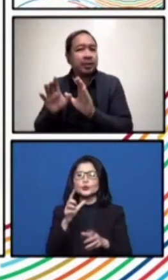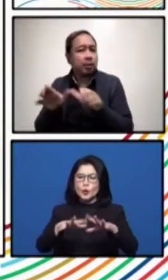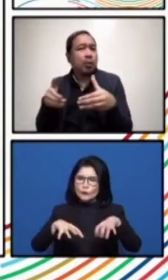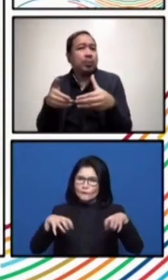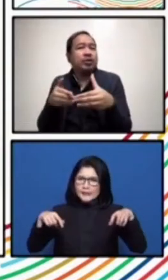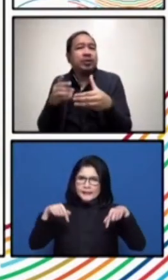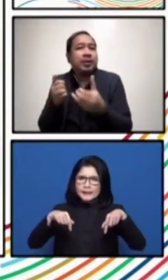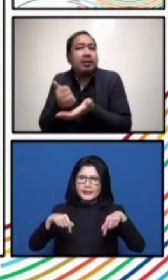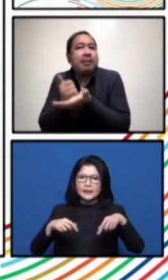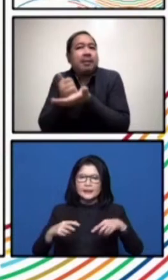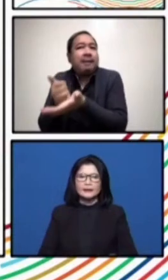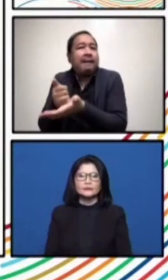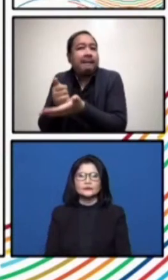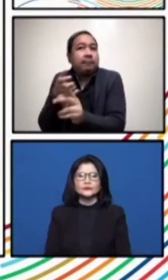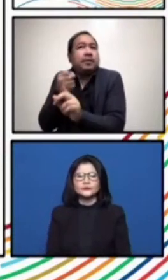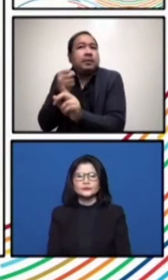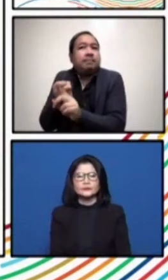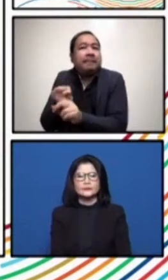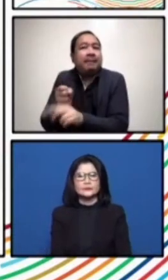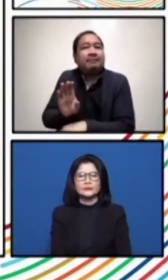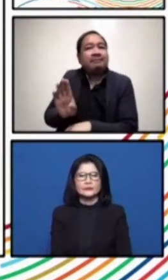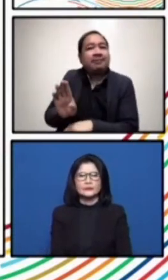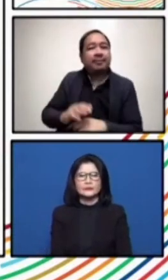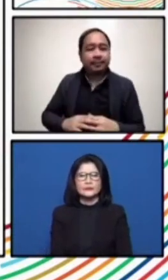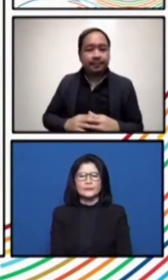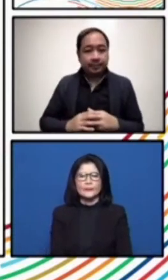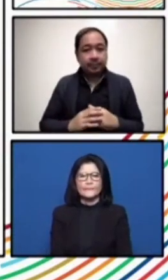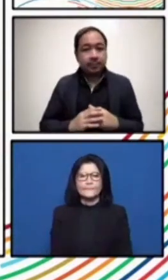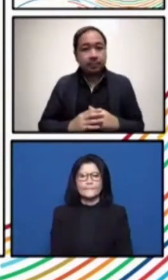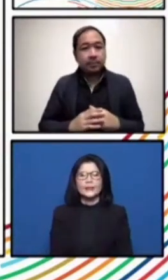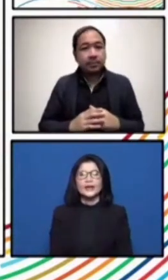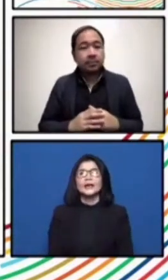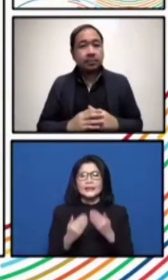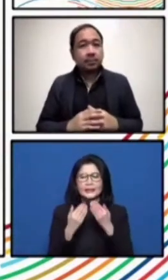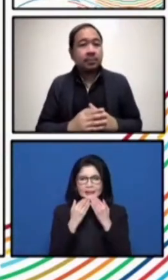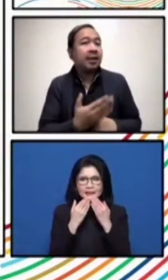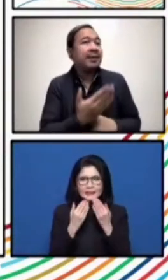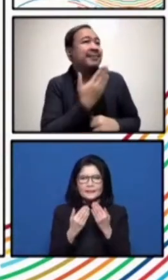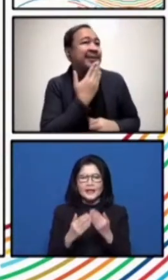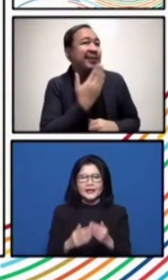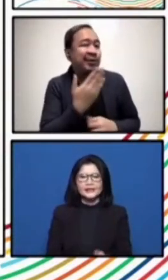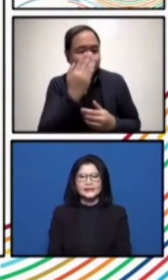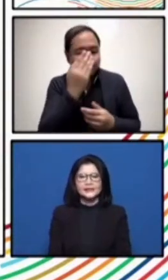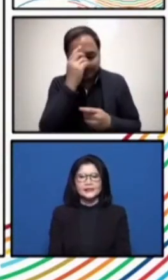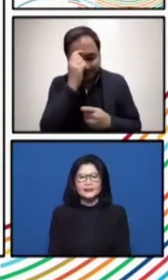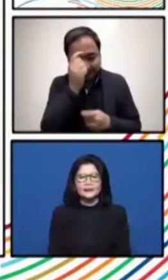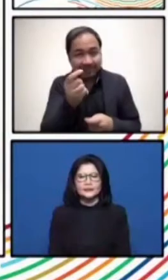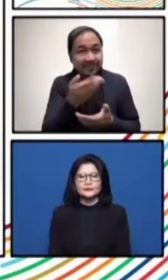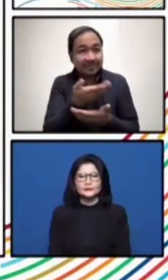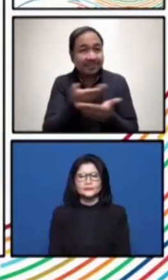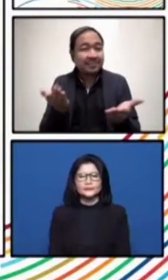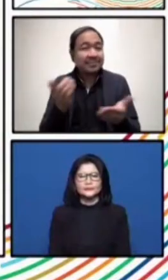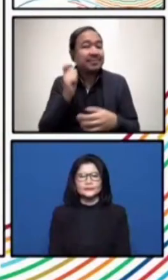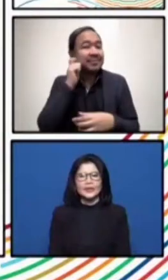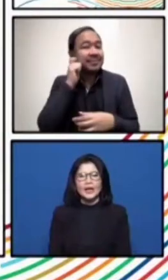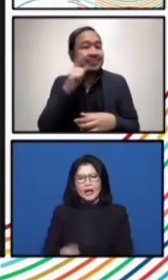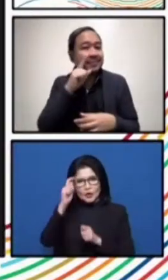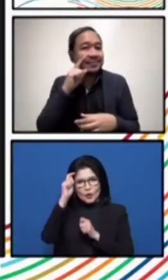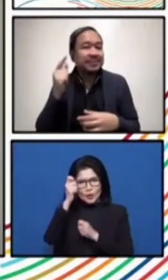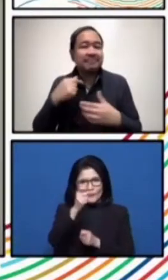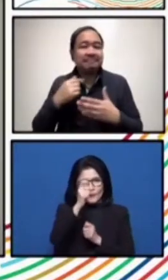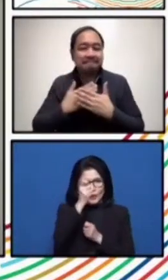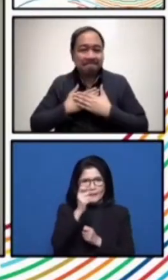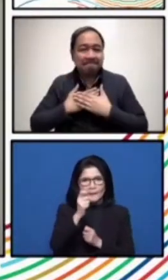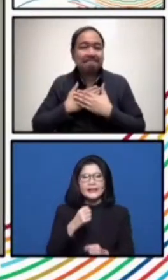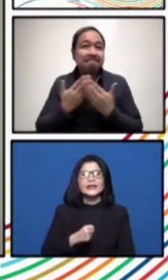overdue Ms Anderson uh thank you Andrew uh excellencies ladies and gentlemen distinguished family panelists that I'm quite humbled to be